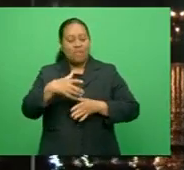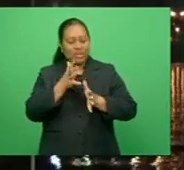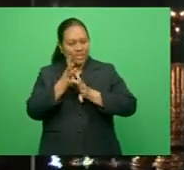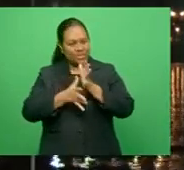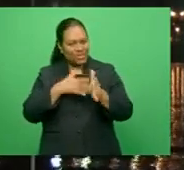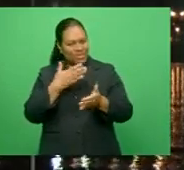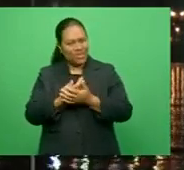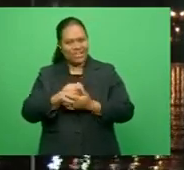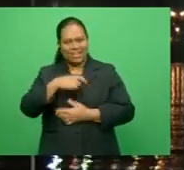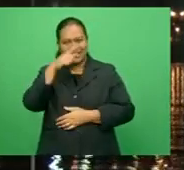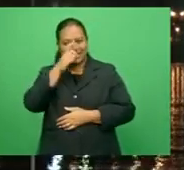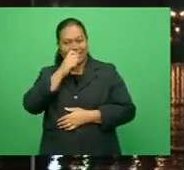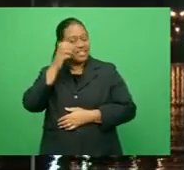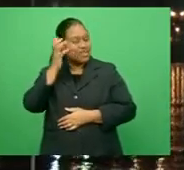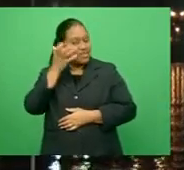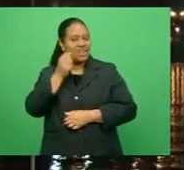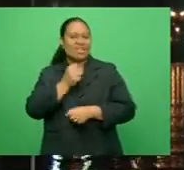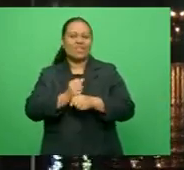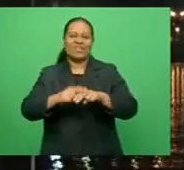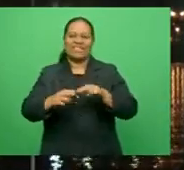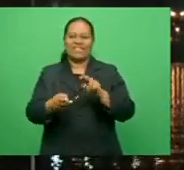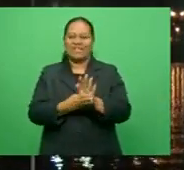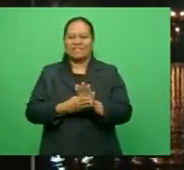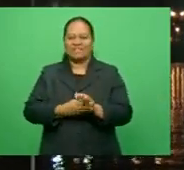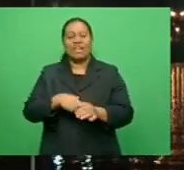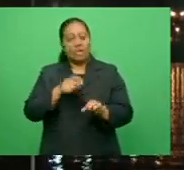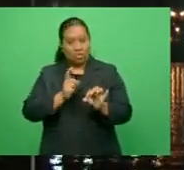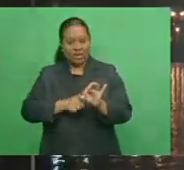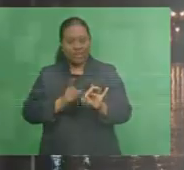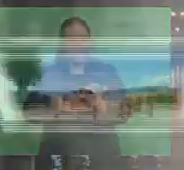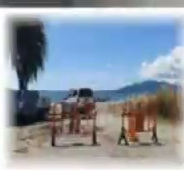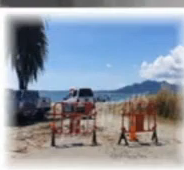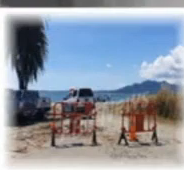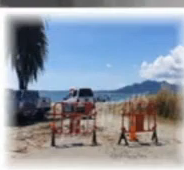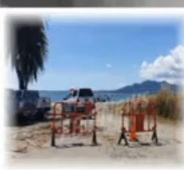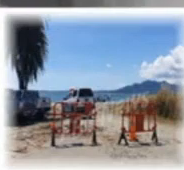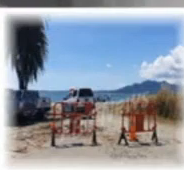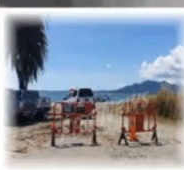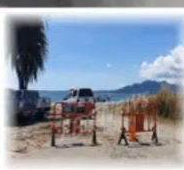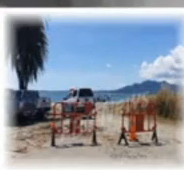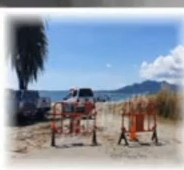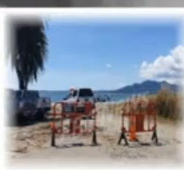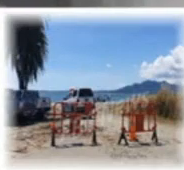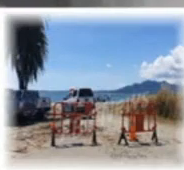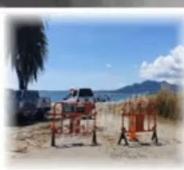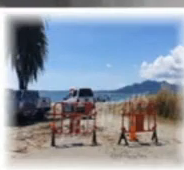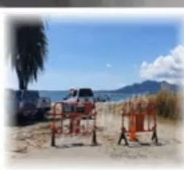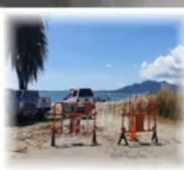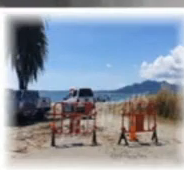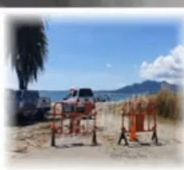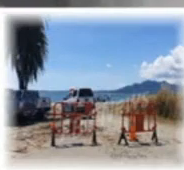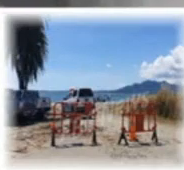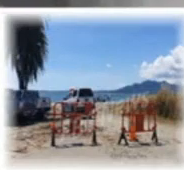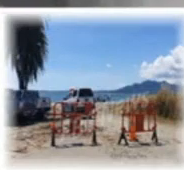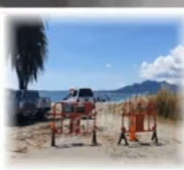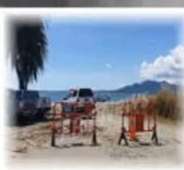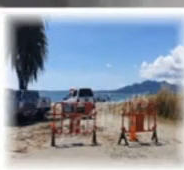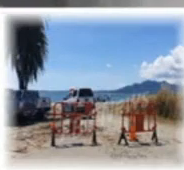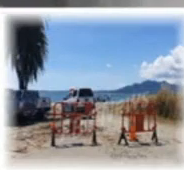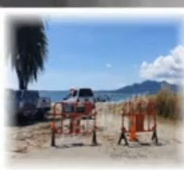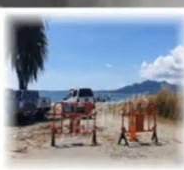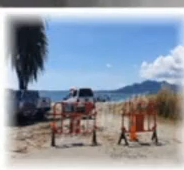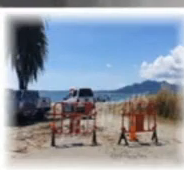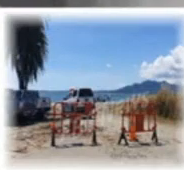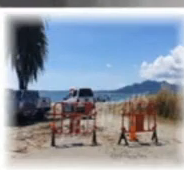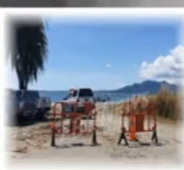tune in daily to our sister radio station Gold FM. Our poll question this week, we're asking, do we need to have lifeguards at all picnic spots